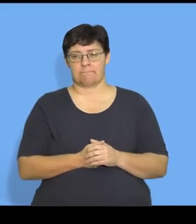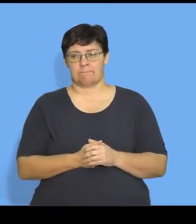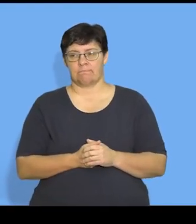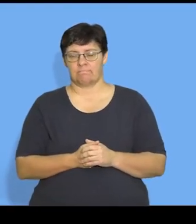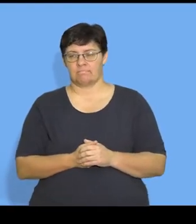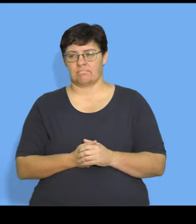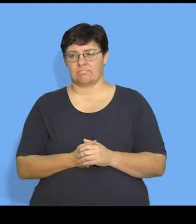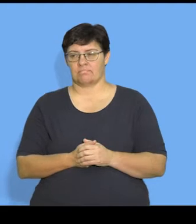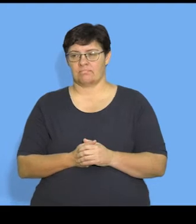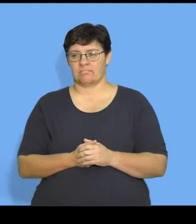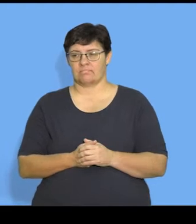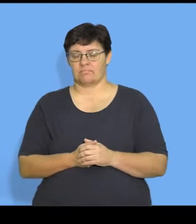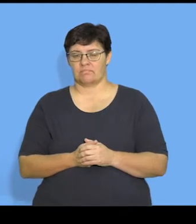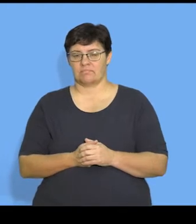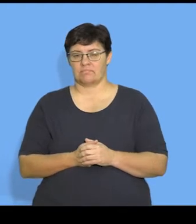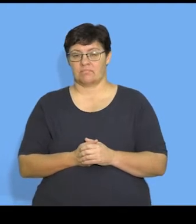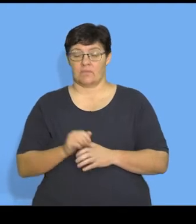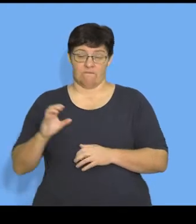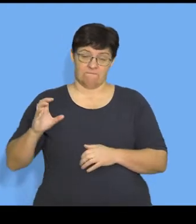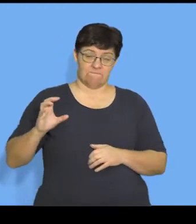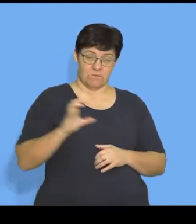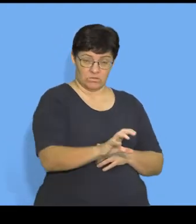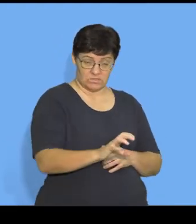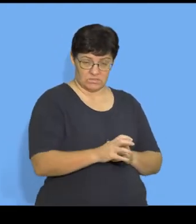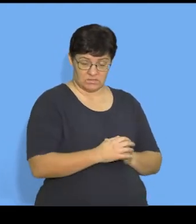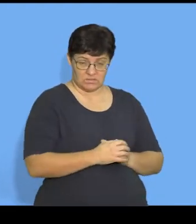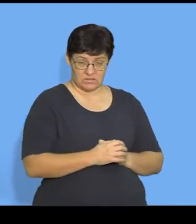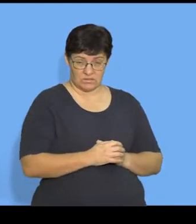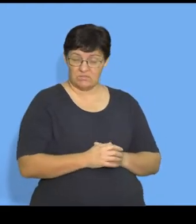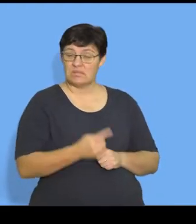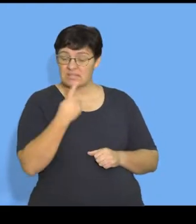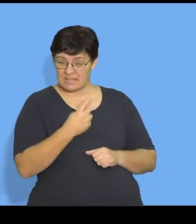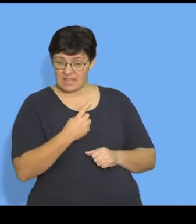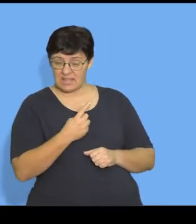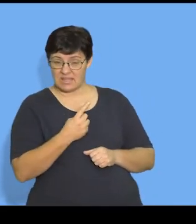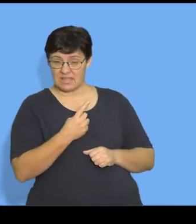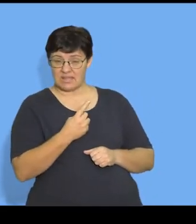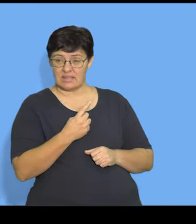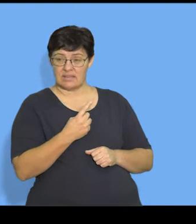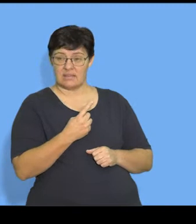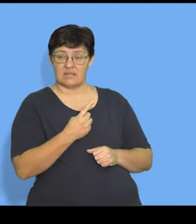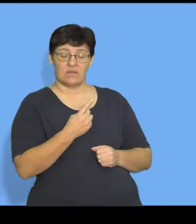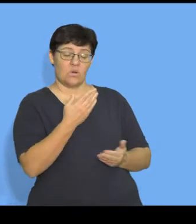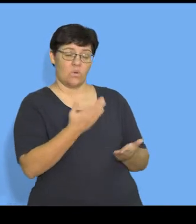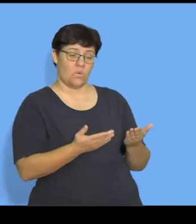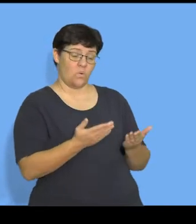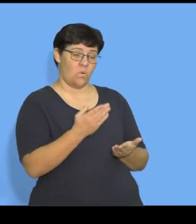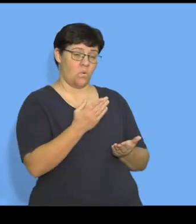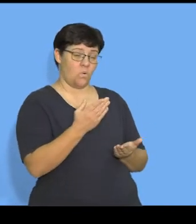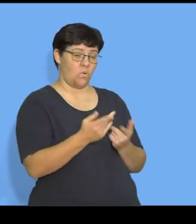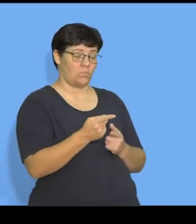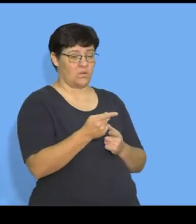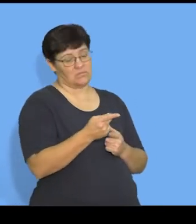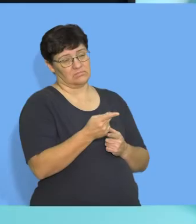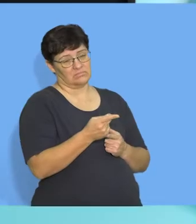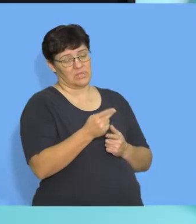Charge is a scalar. Force, well, if I've just said to you weight is a vector and weight is a